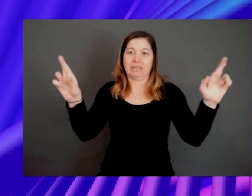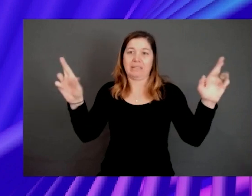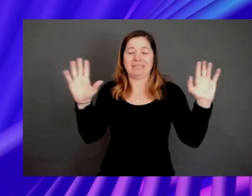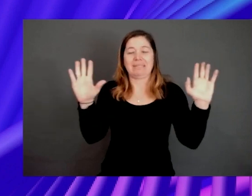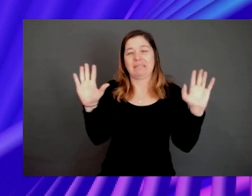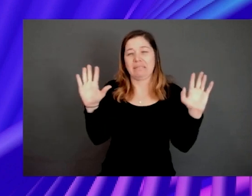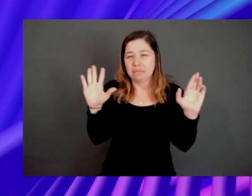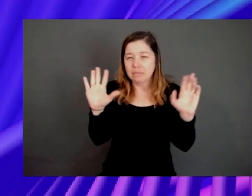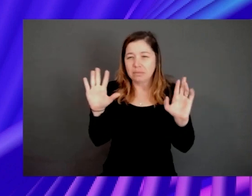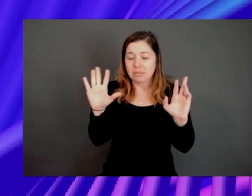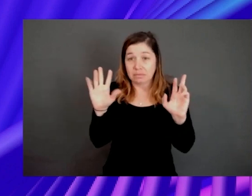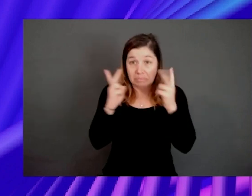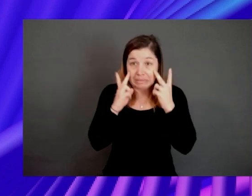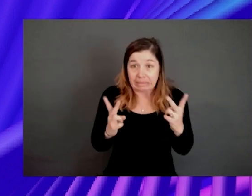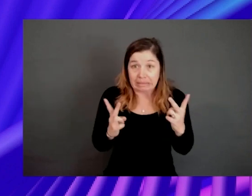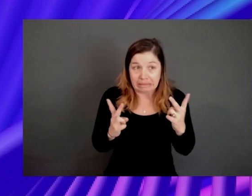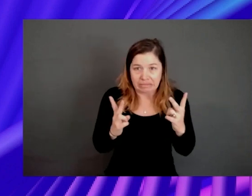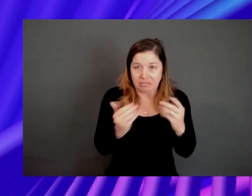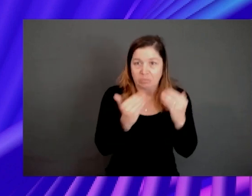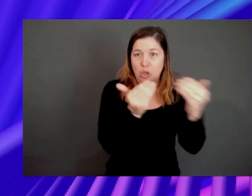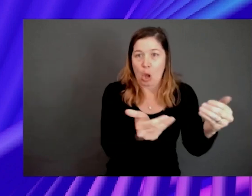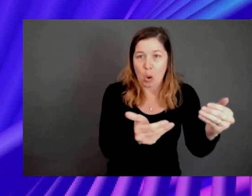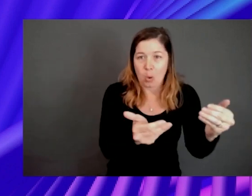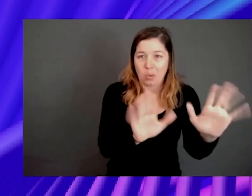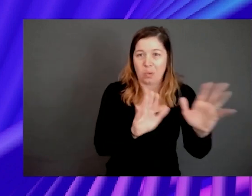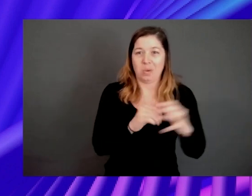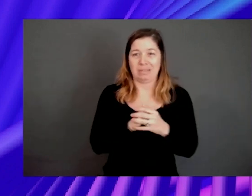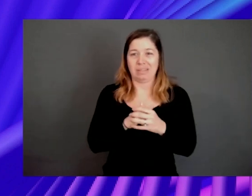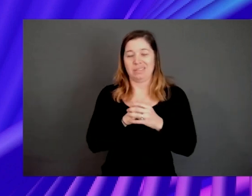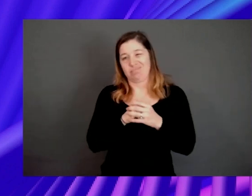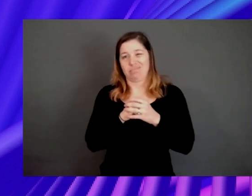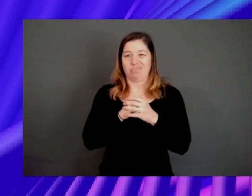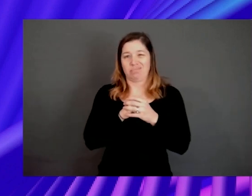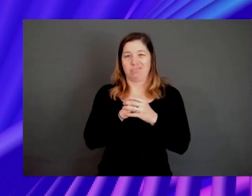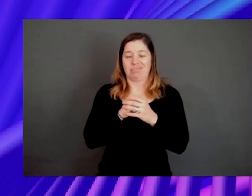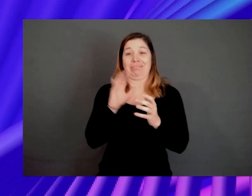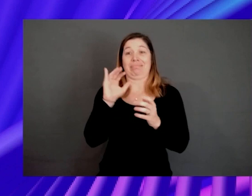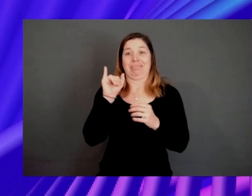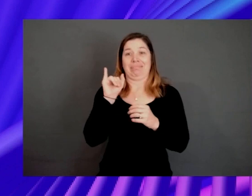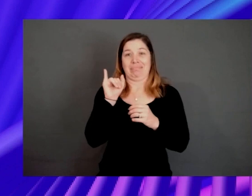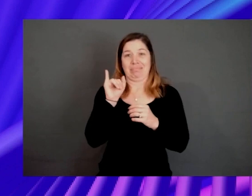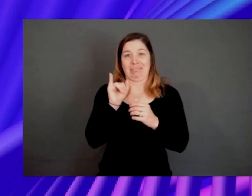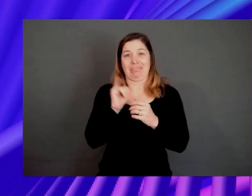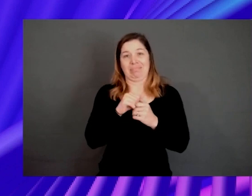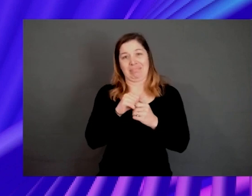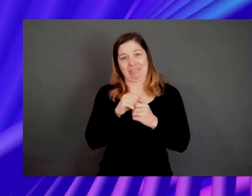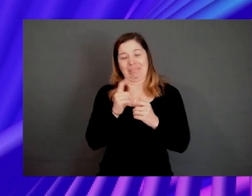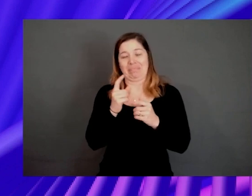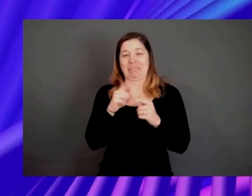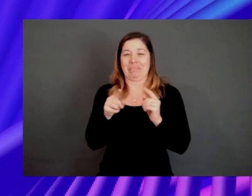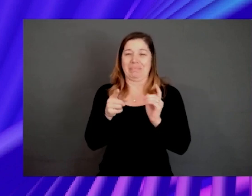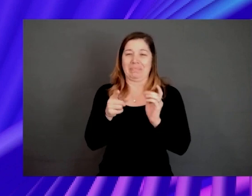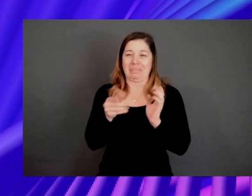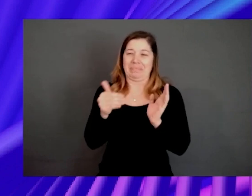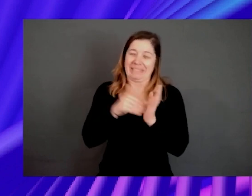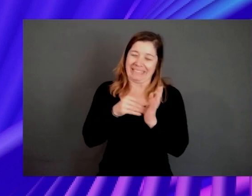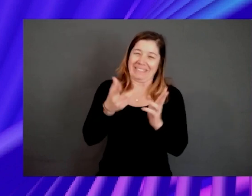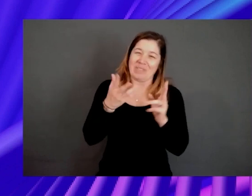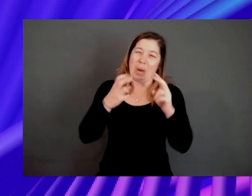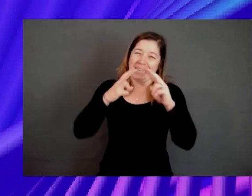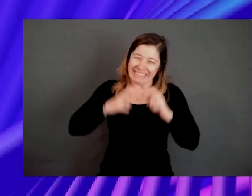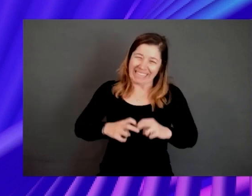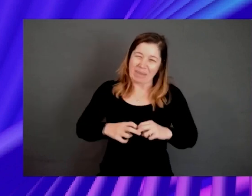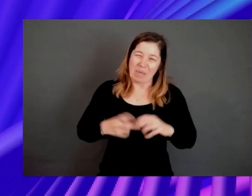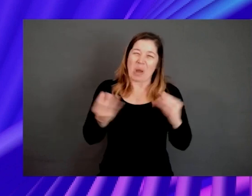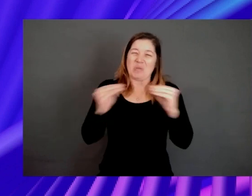seeing it and let's click it. But of course, again, if you want to go dive deeper into it, all that's still exposed to you. So you mentioned a Docker